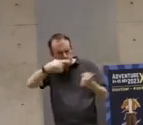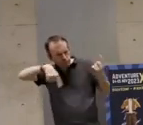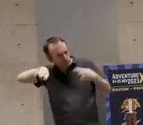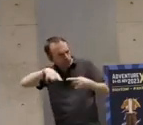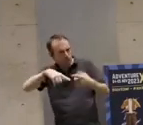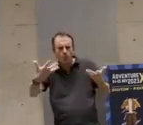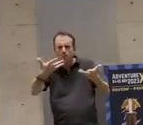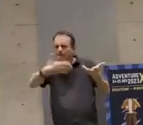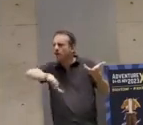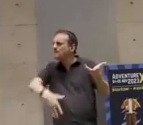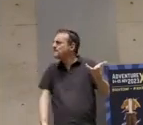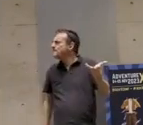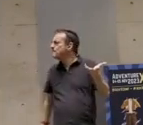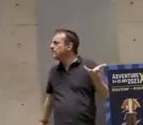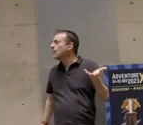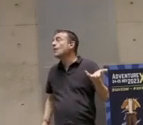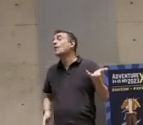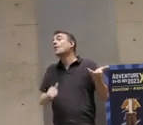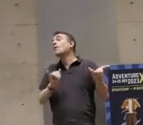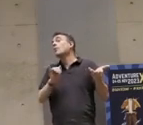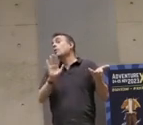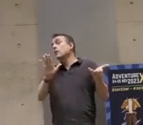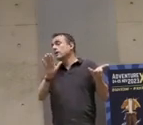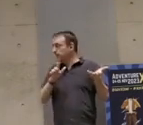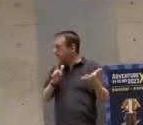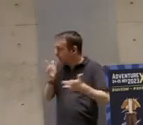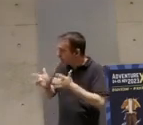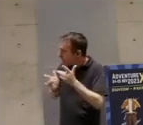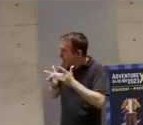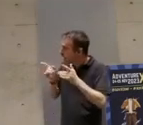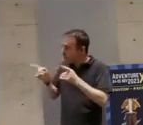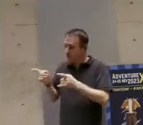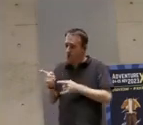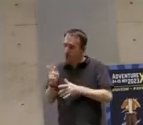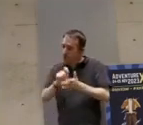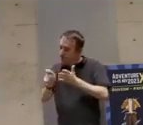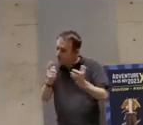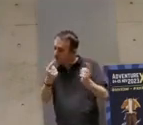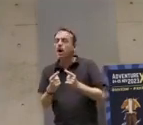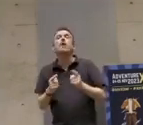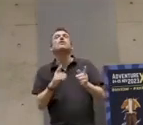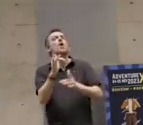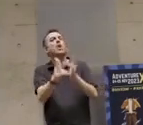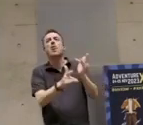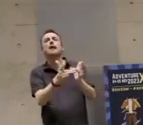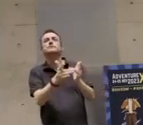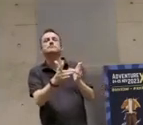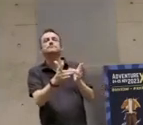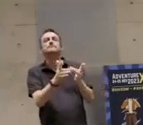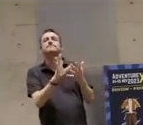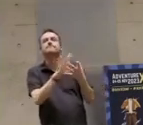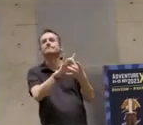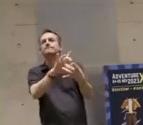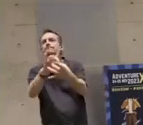testers from. Ooh. Were they all online? Did you bring them into the office? No, they were online. They were online. Mm-hmm. And